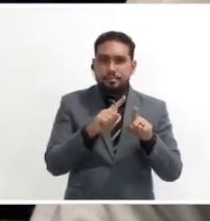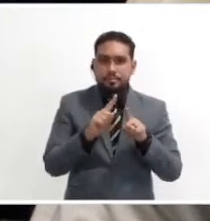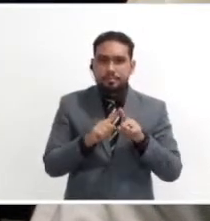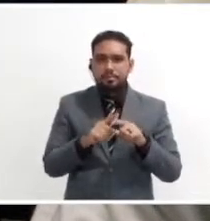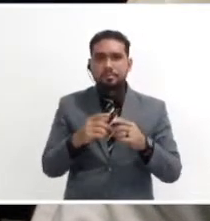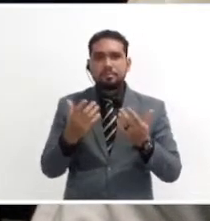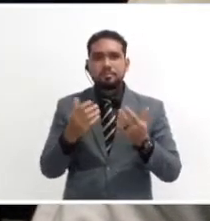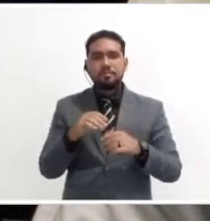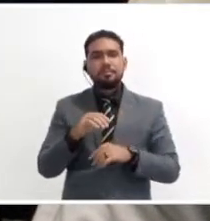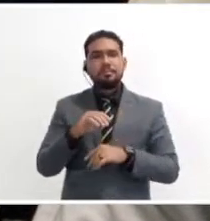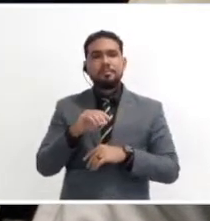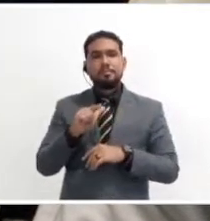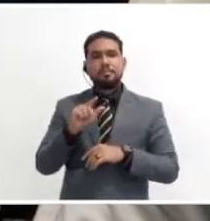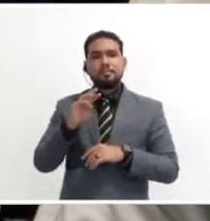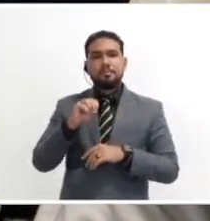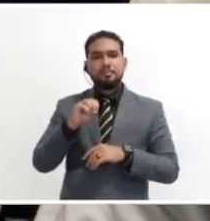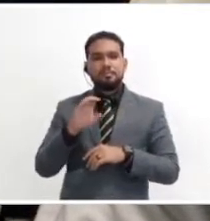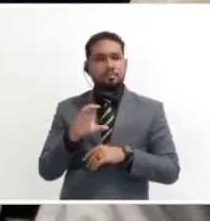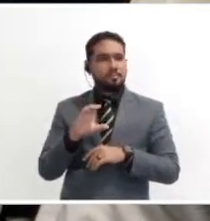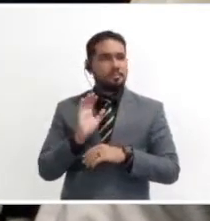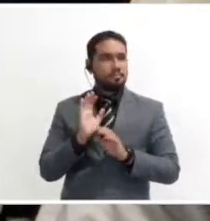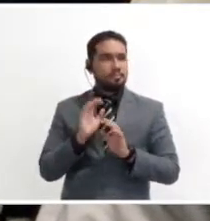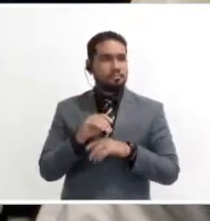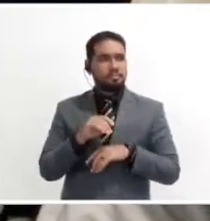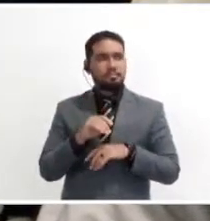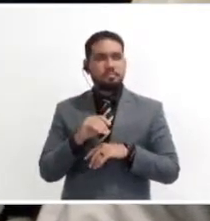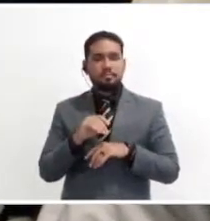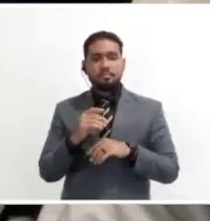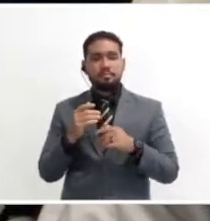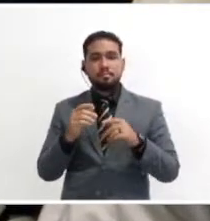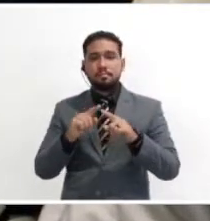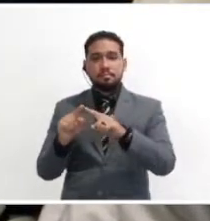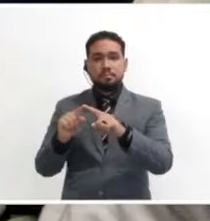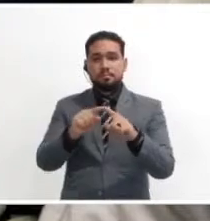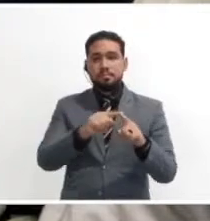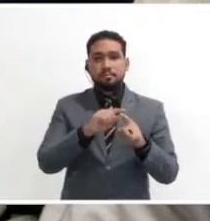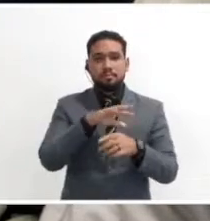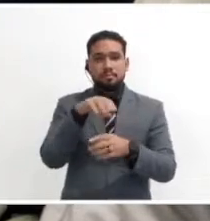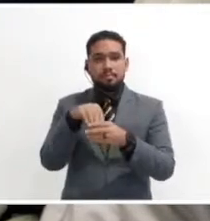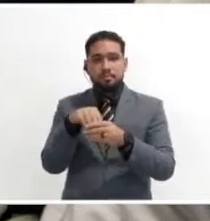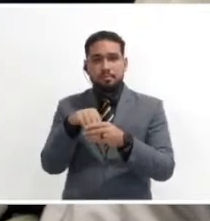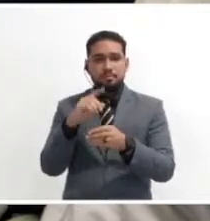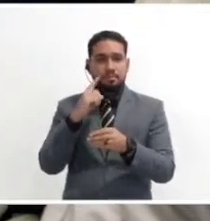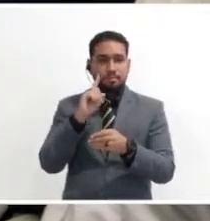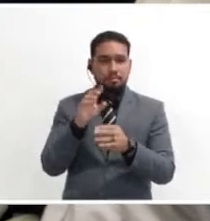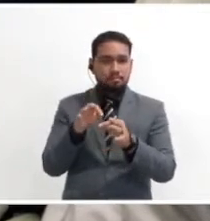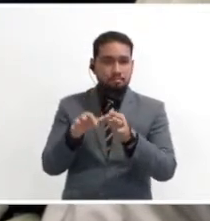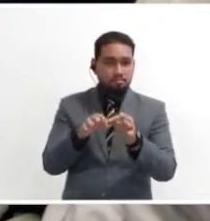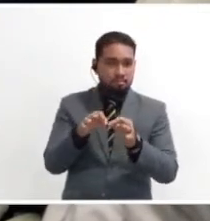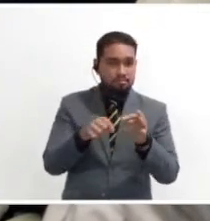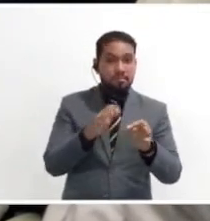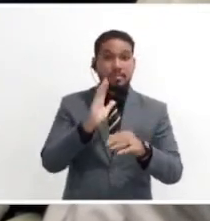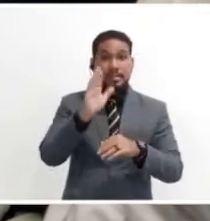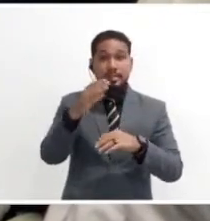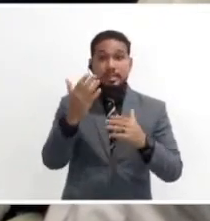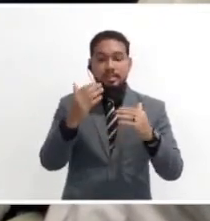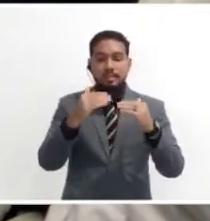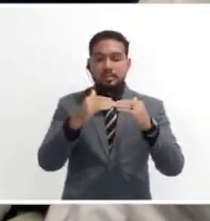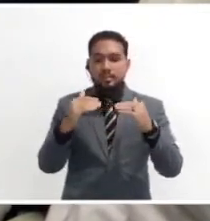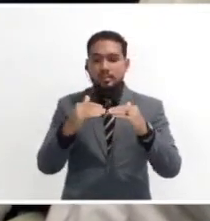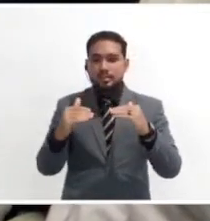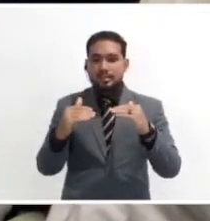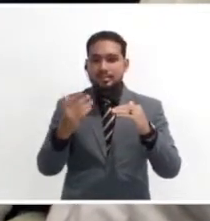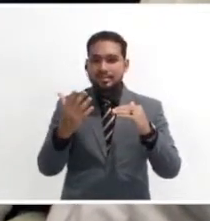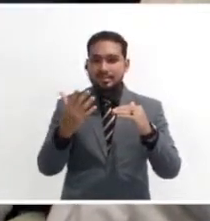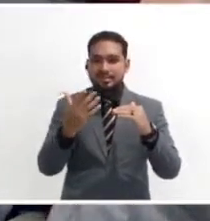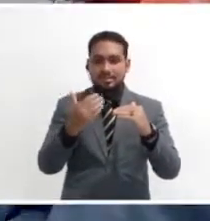mold compound. So in some cases, we dice the wafer into chips, but then we kind of make a new